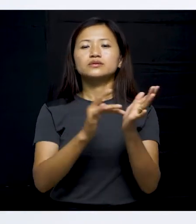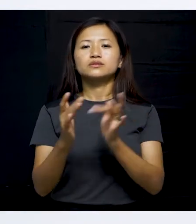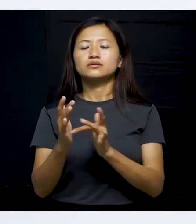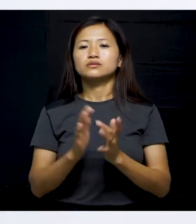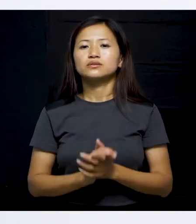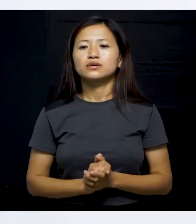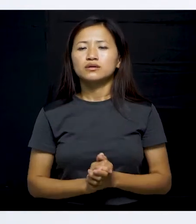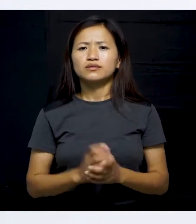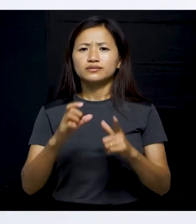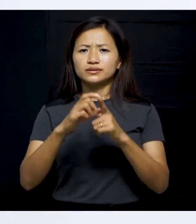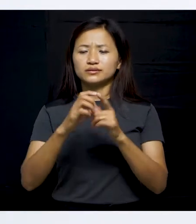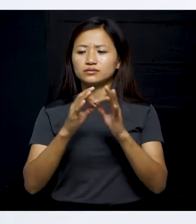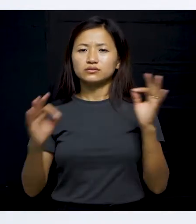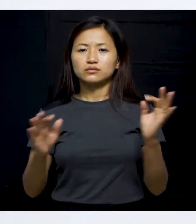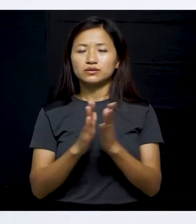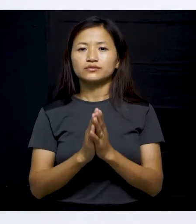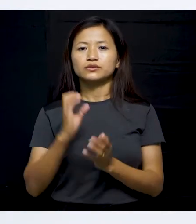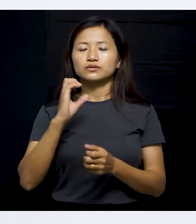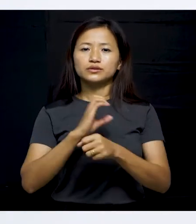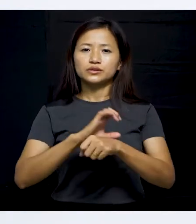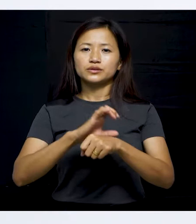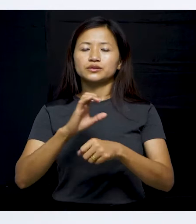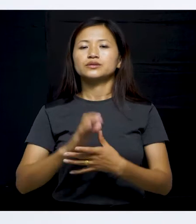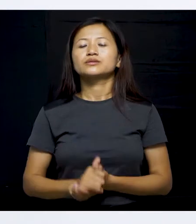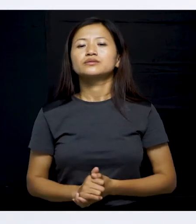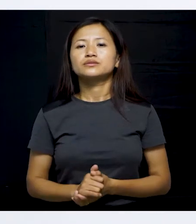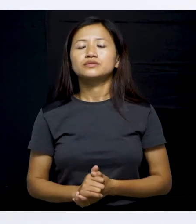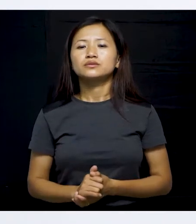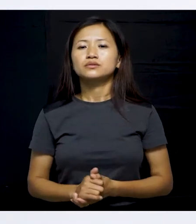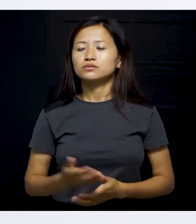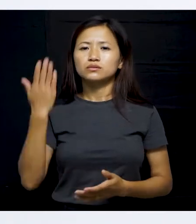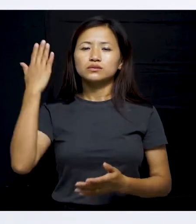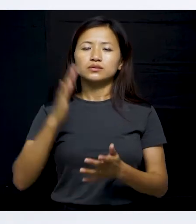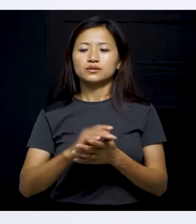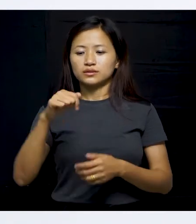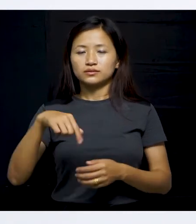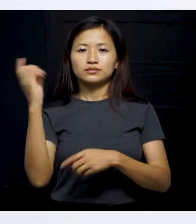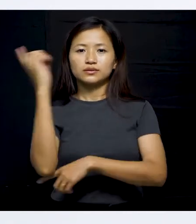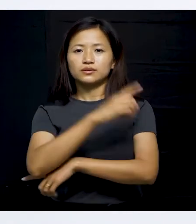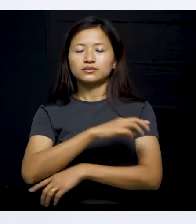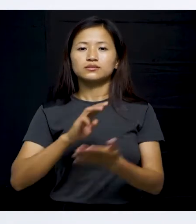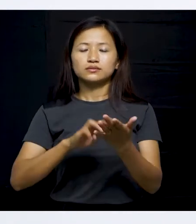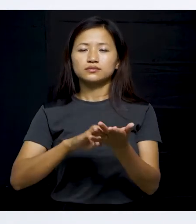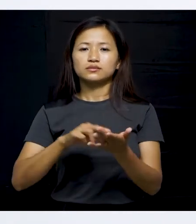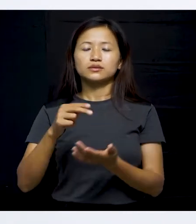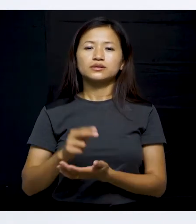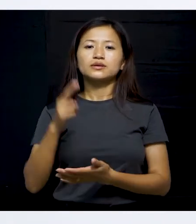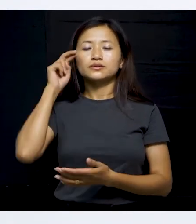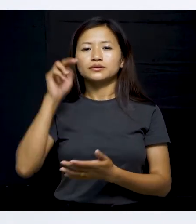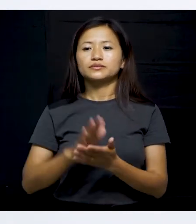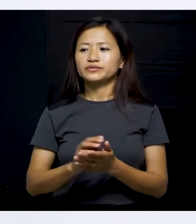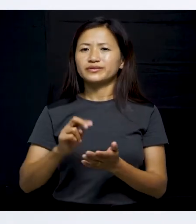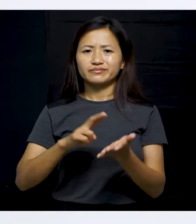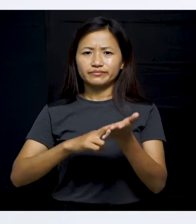the doctrine of Christianity, right? Because those days what happened was the Nagas were nature worshippers. So